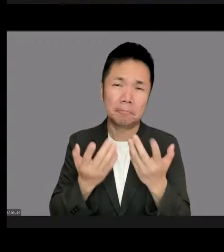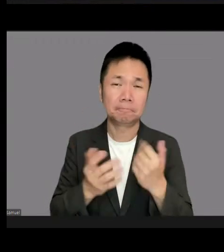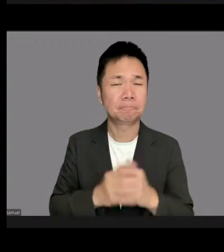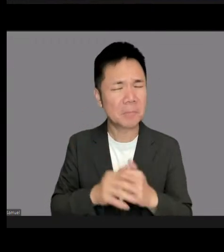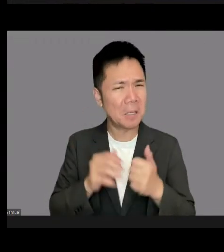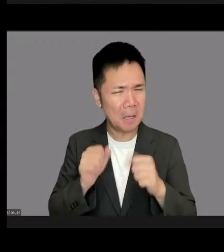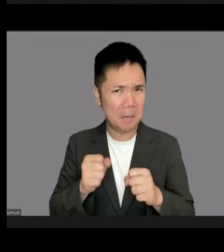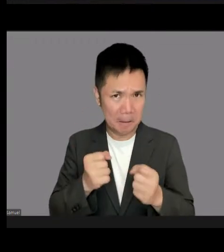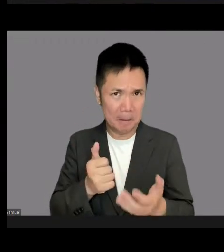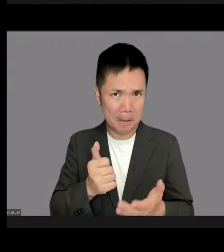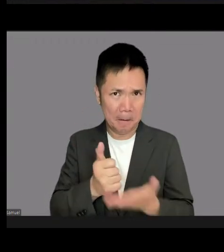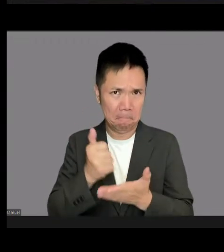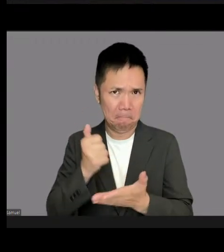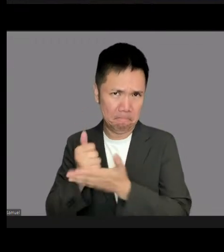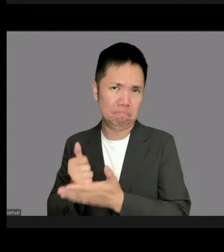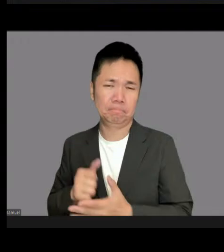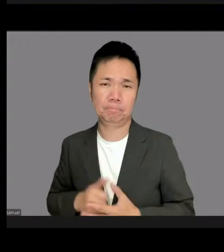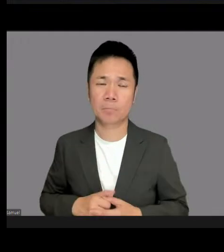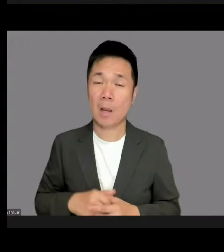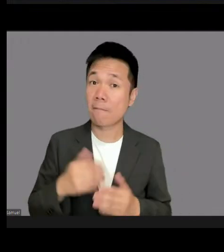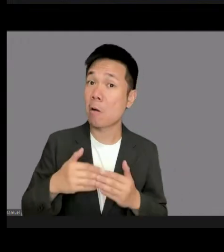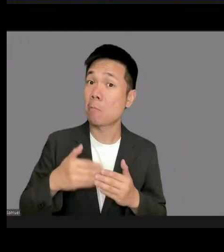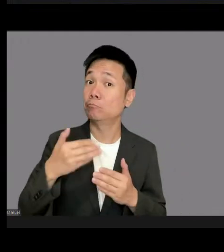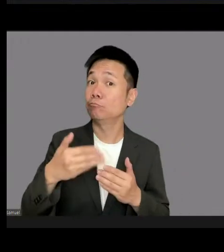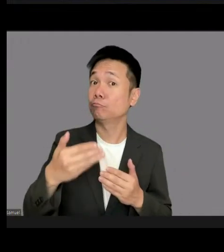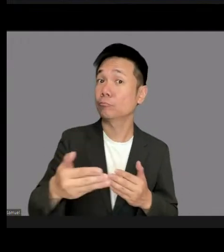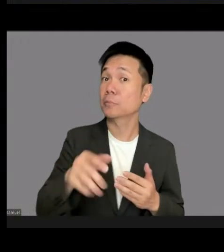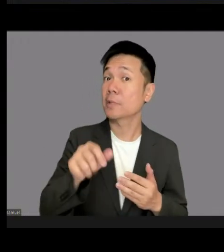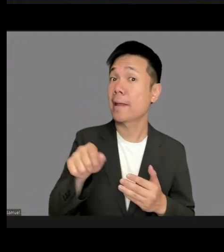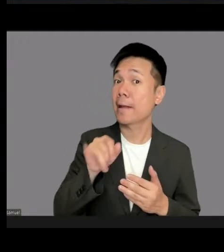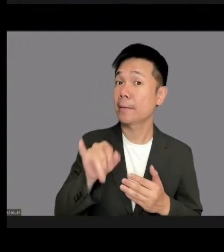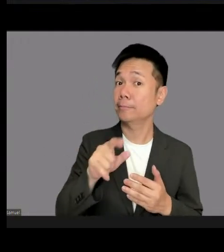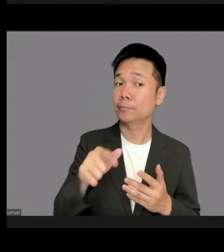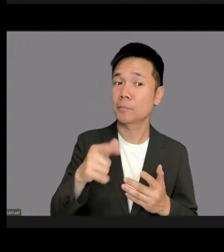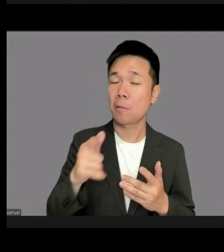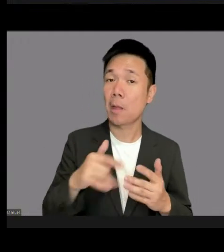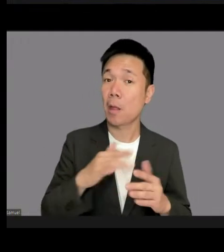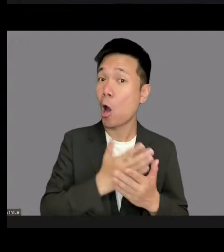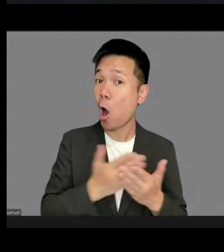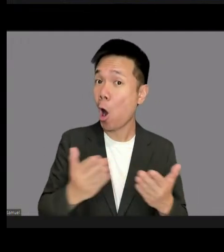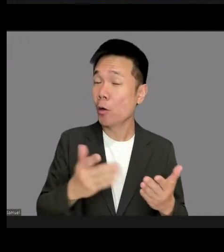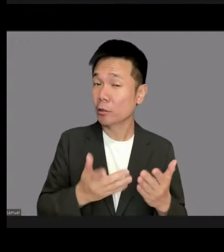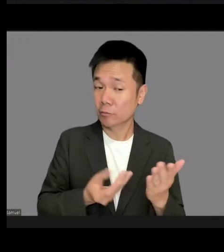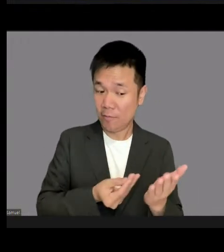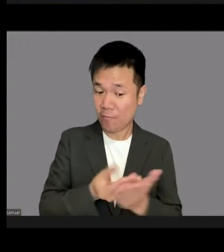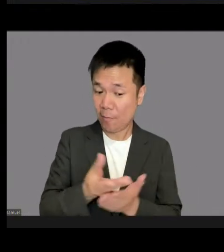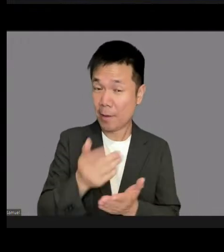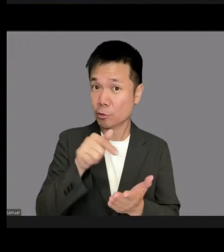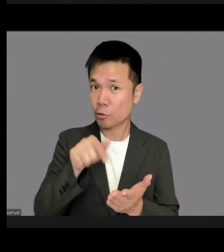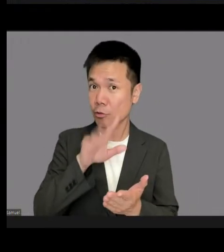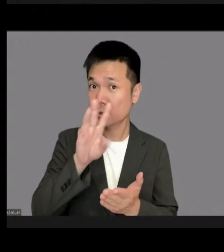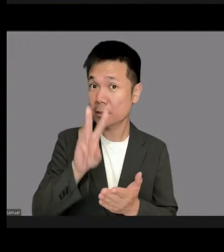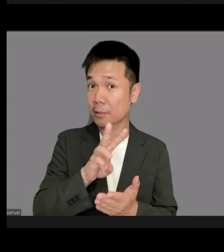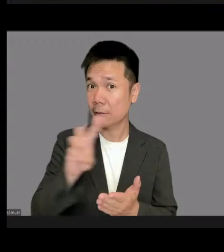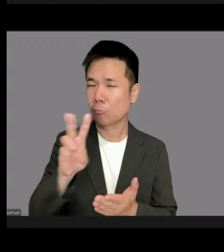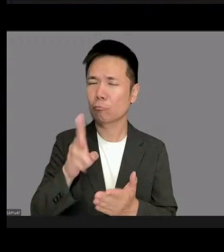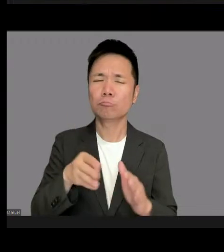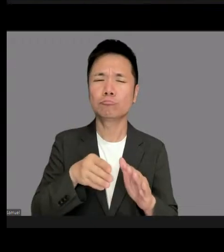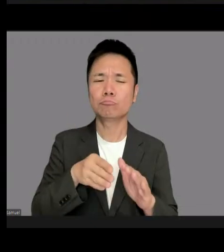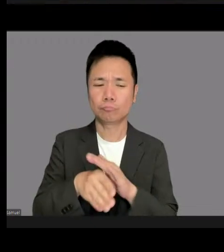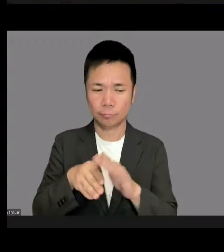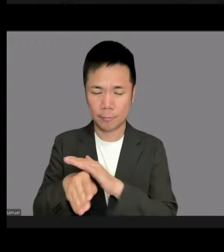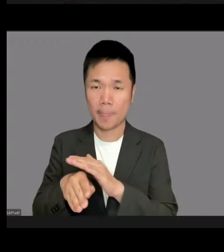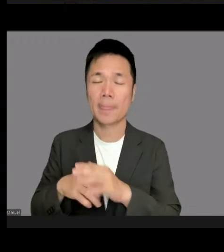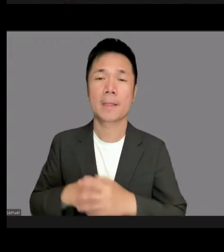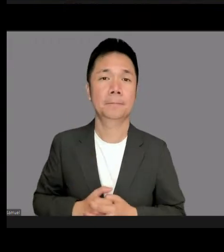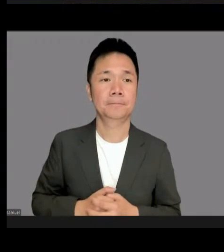very great help in the near future for making our contents move towards a more accessible future.